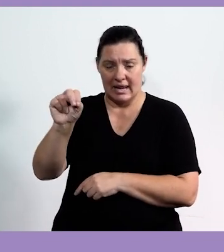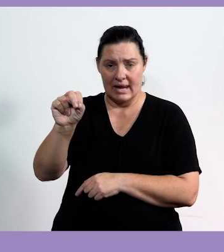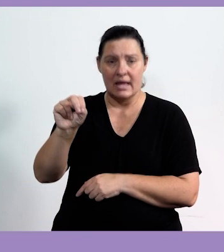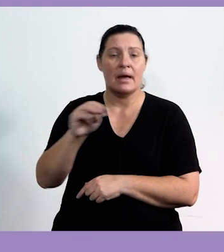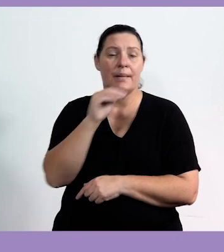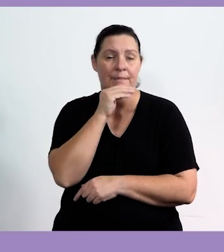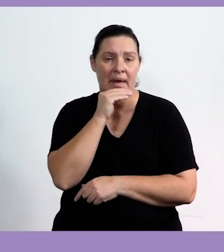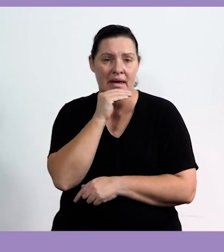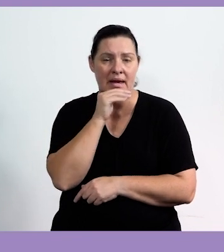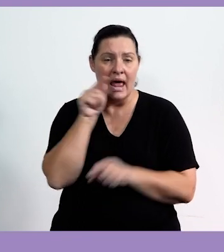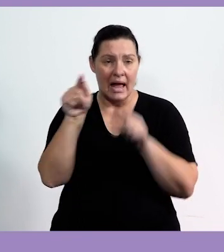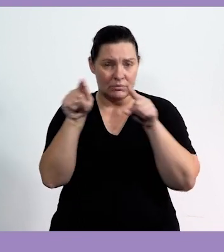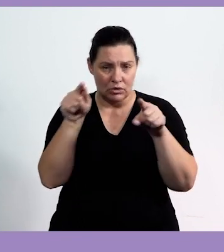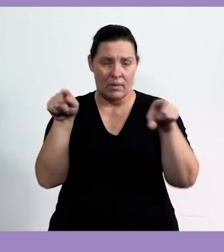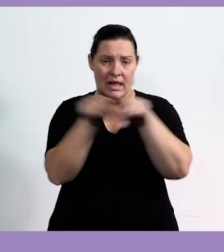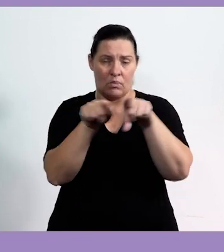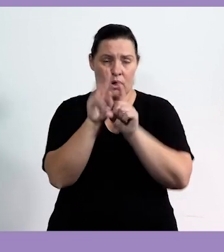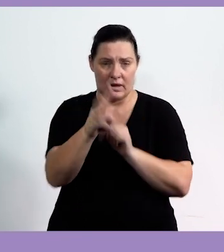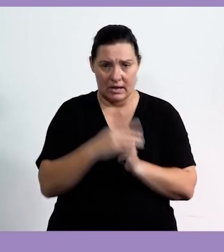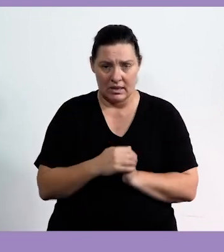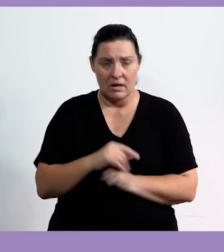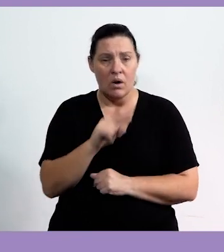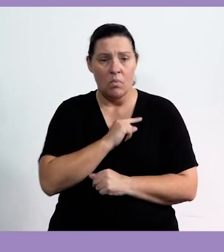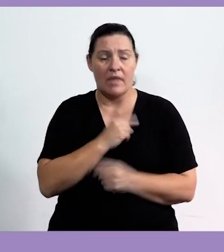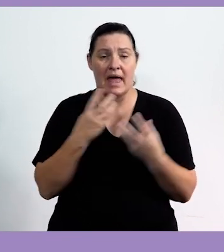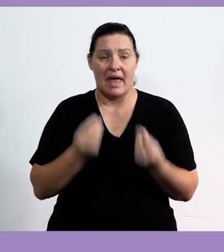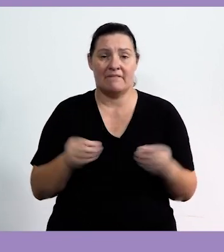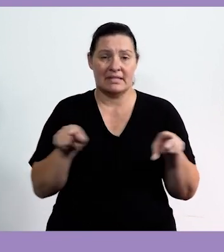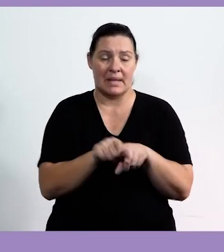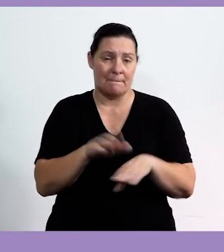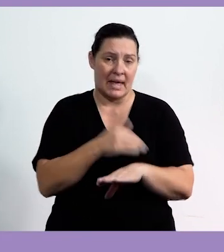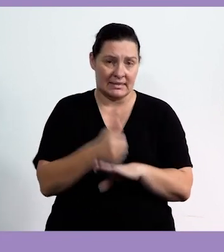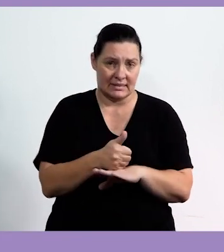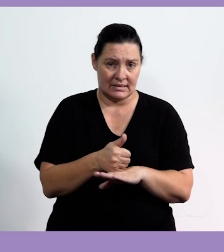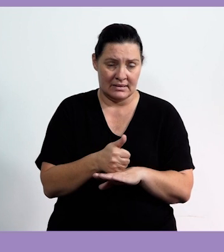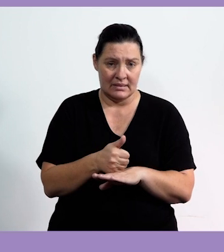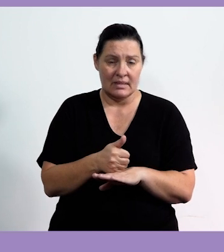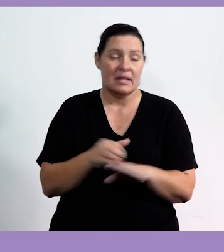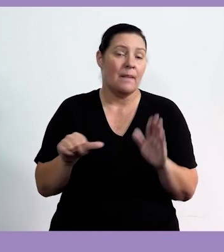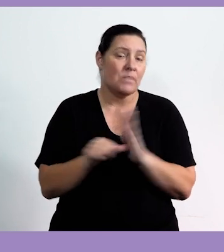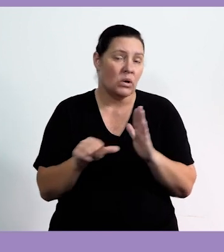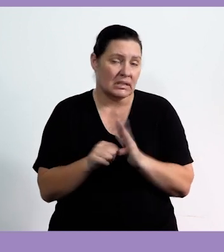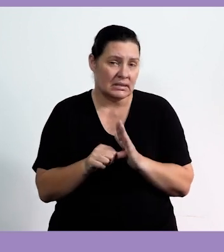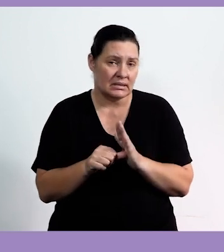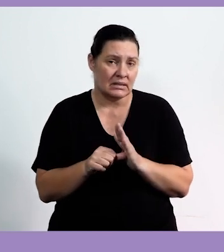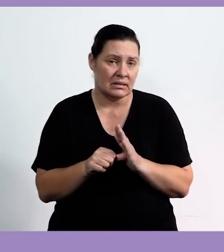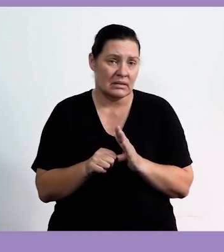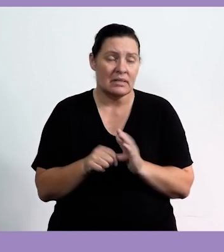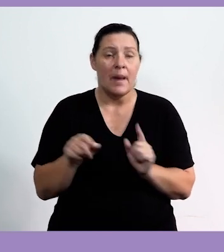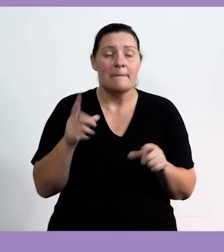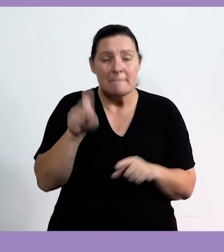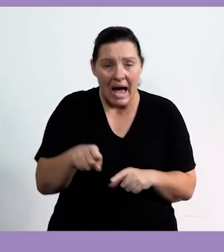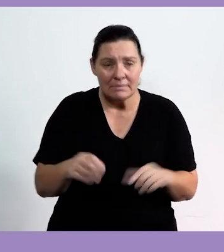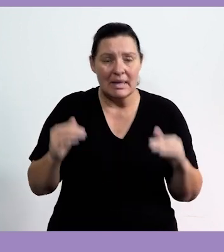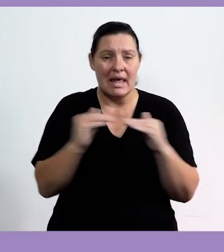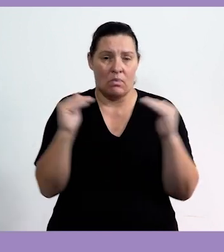n, then that means the exponents will be equal. So, because they will have the same base, and what's important is that they need